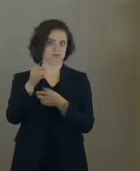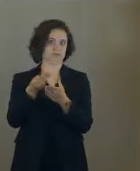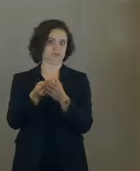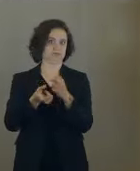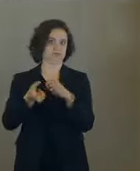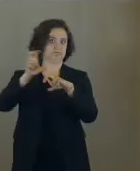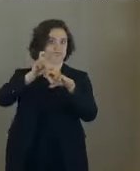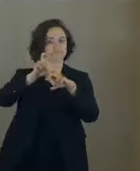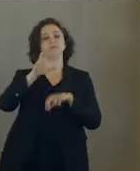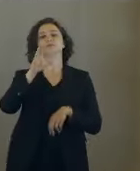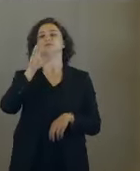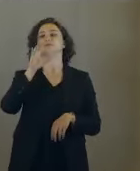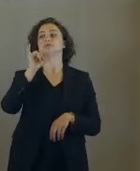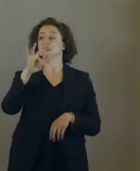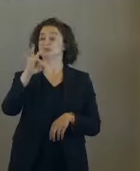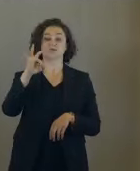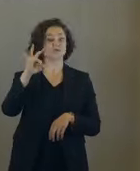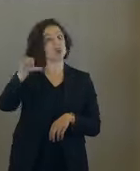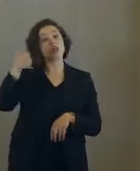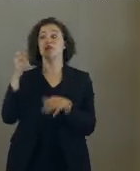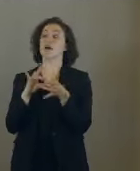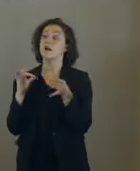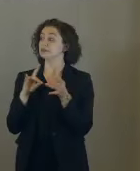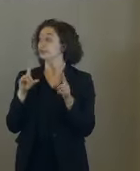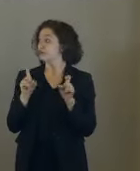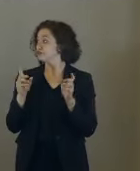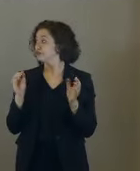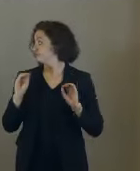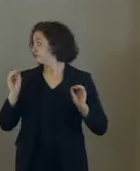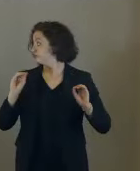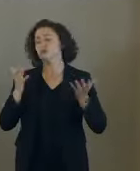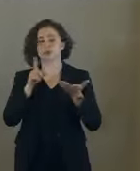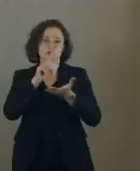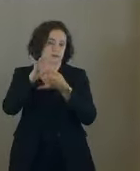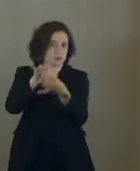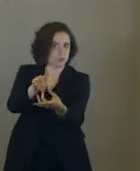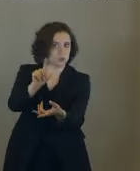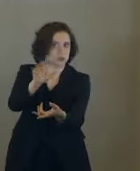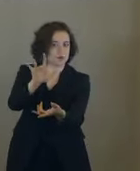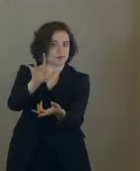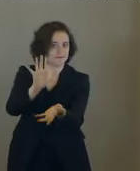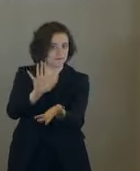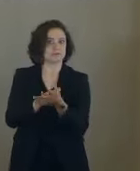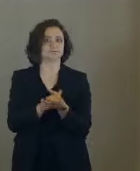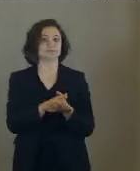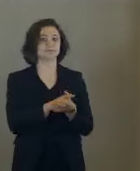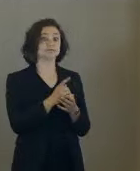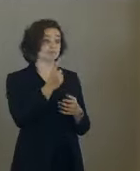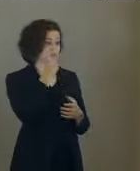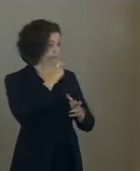get into that if there are no other questions or comments as it relates to at least the 2025 bonus. I think we're ready for that motion.